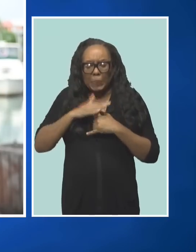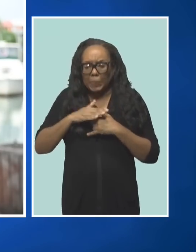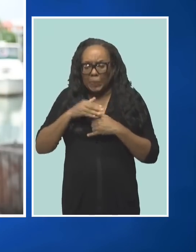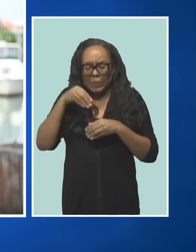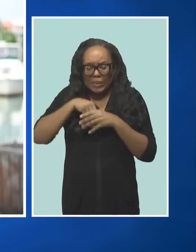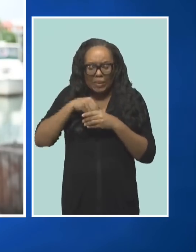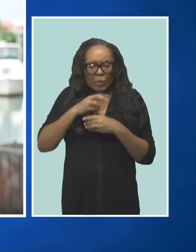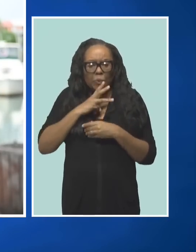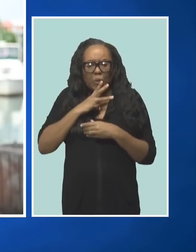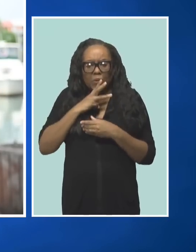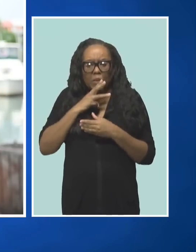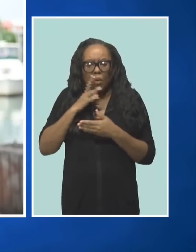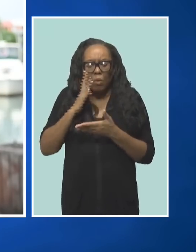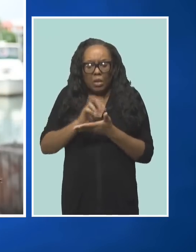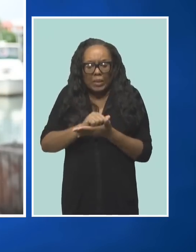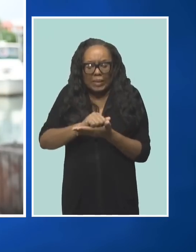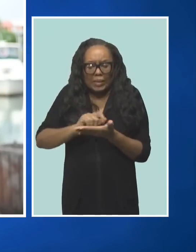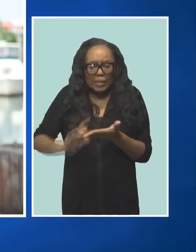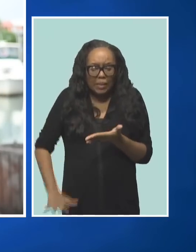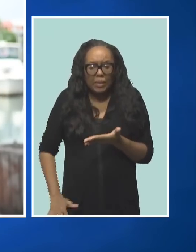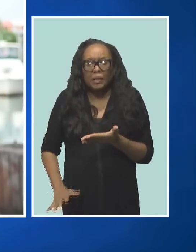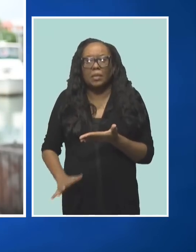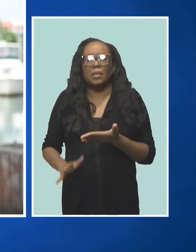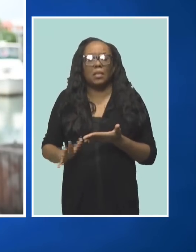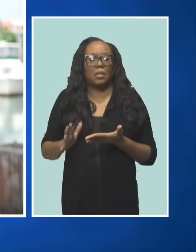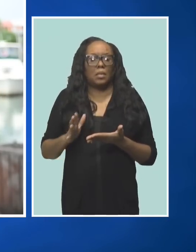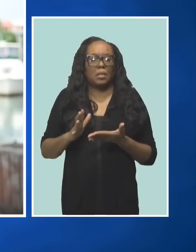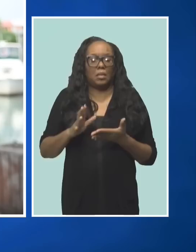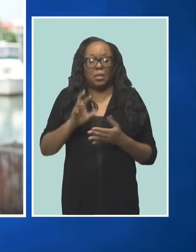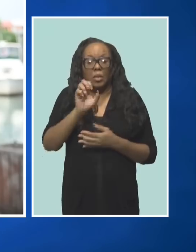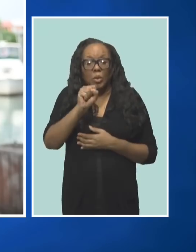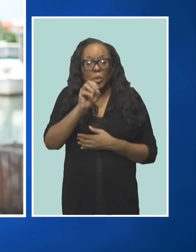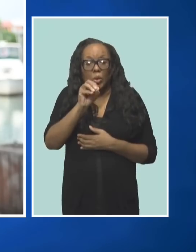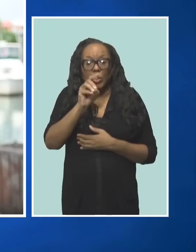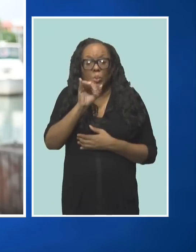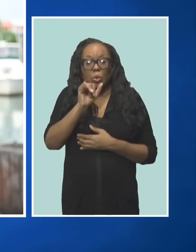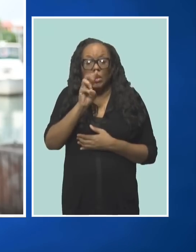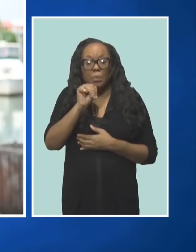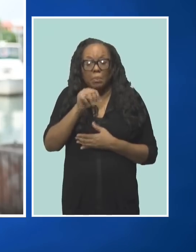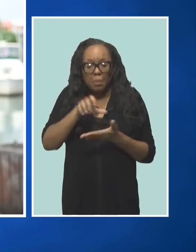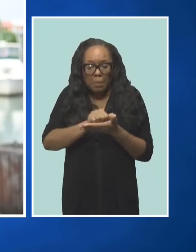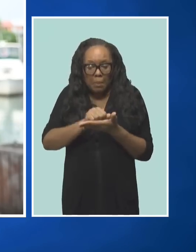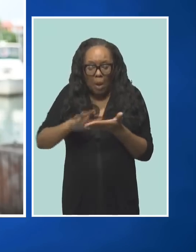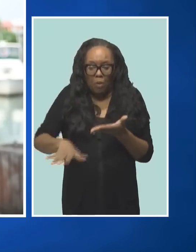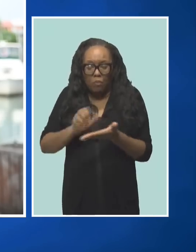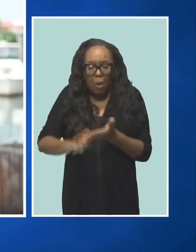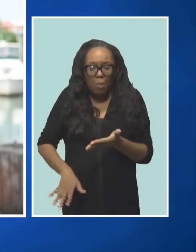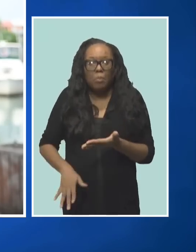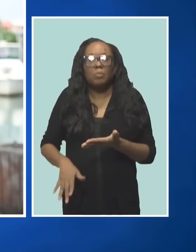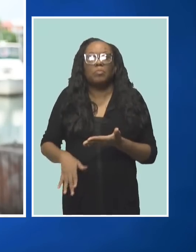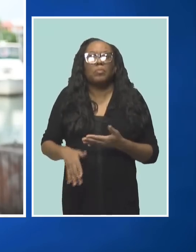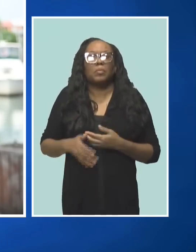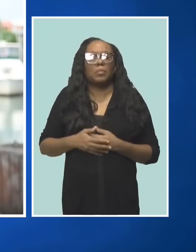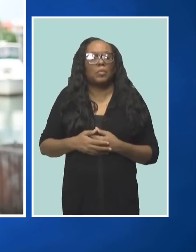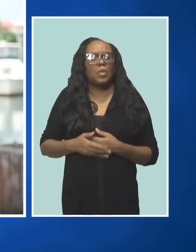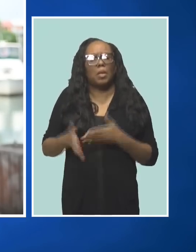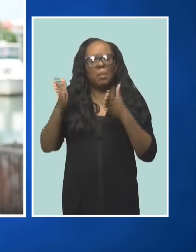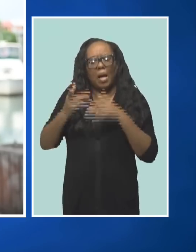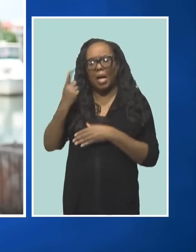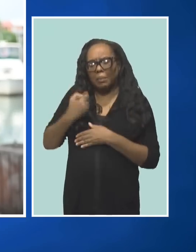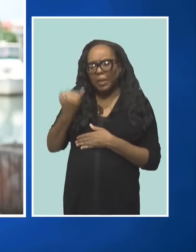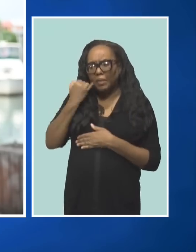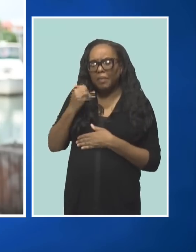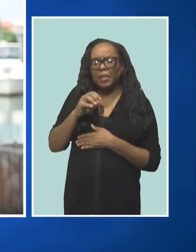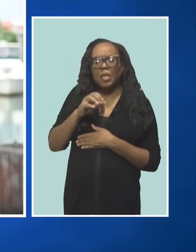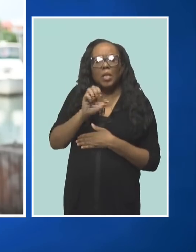heavy metals, and then you're removing even the small ions, for example, sodium. Someone this morning mentioned sodium chloride, so you're actually